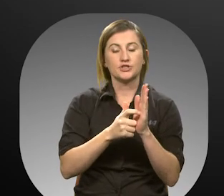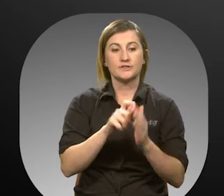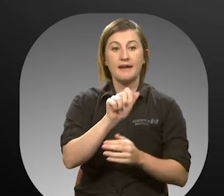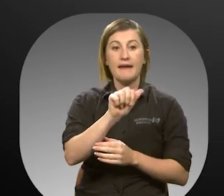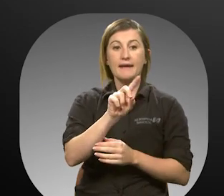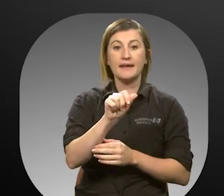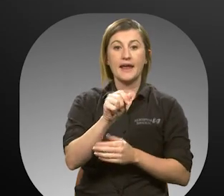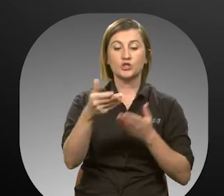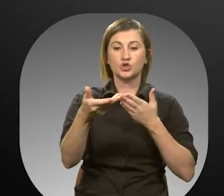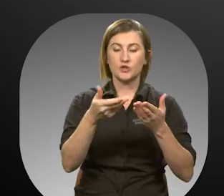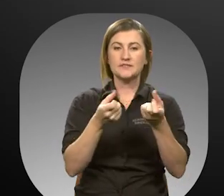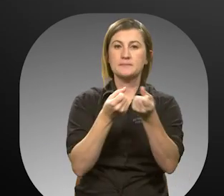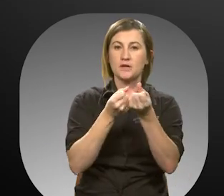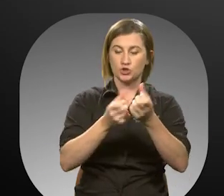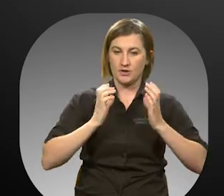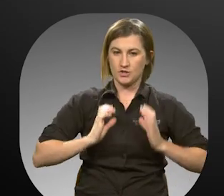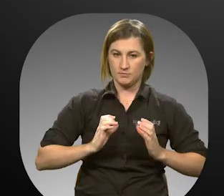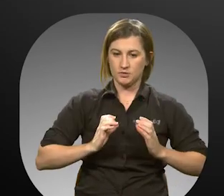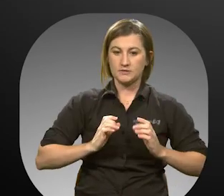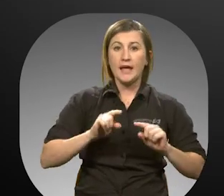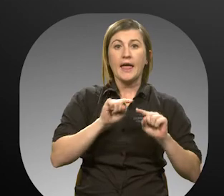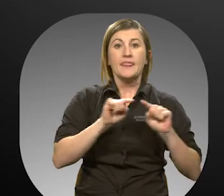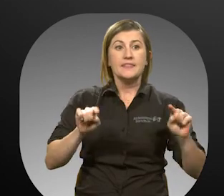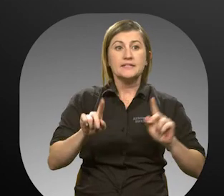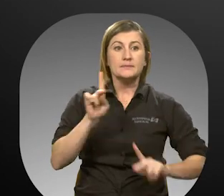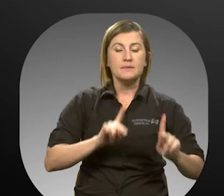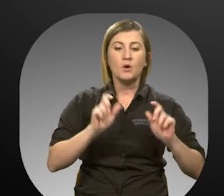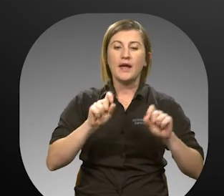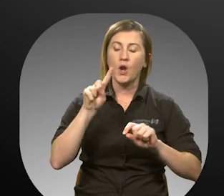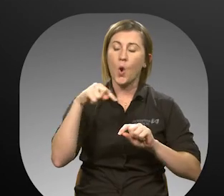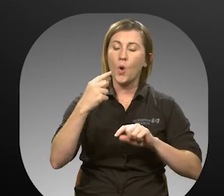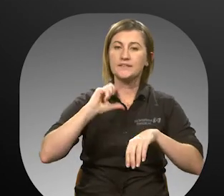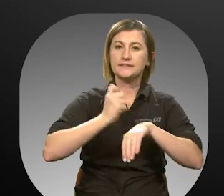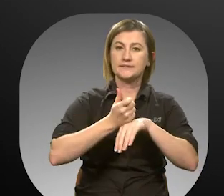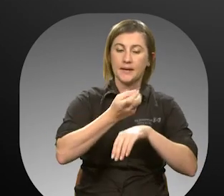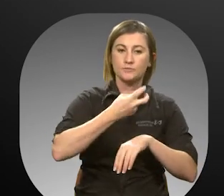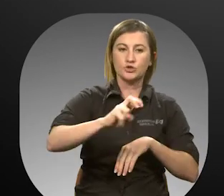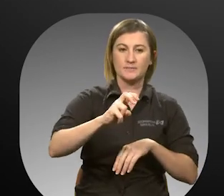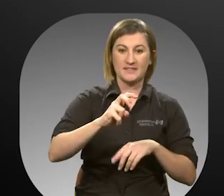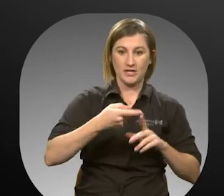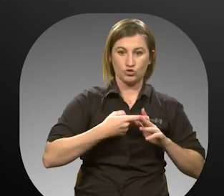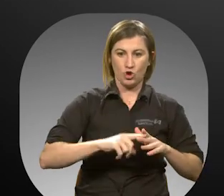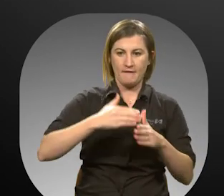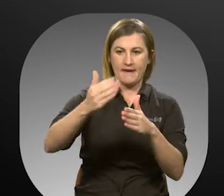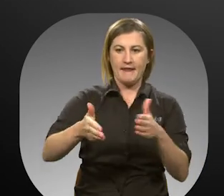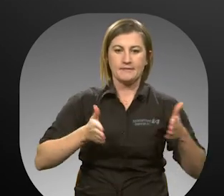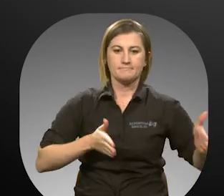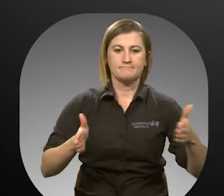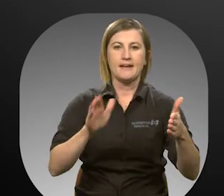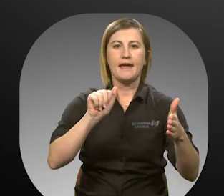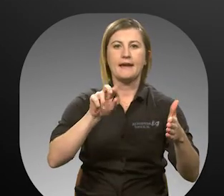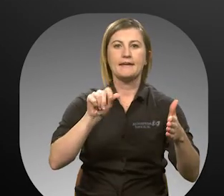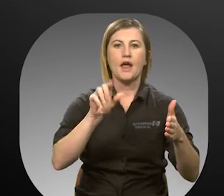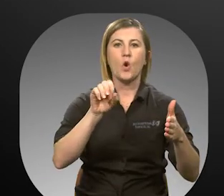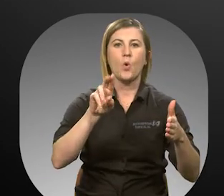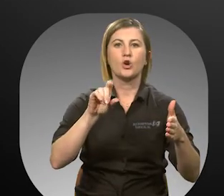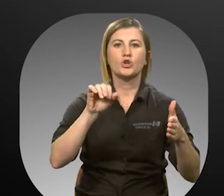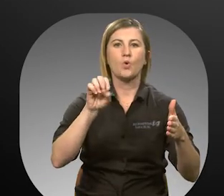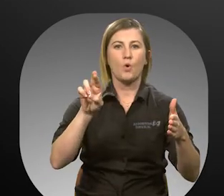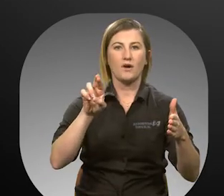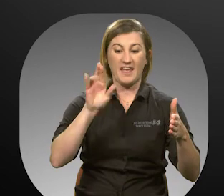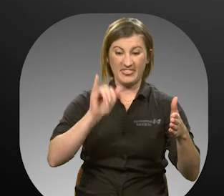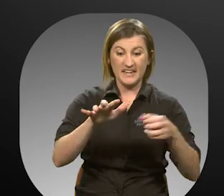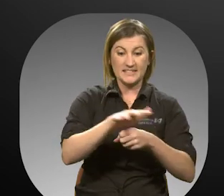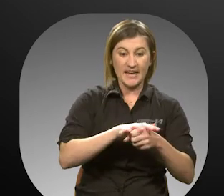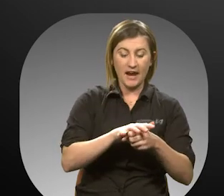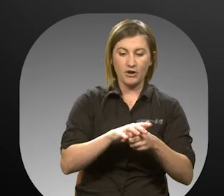ADA Service Sponsored Customers. These customers may only schedule trips that begin and end in the ADA corridor. The corridor is